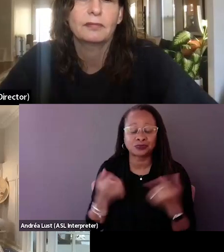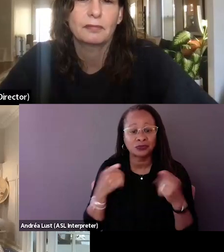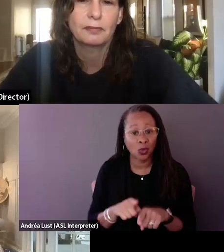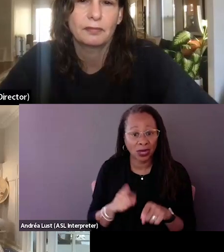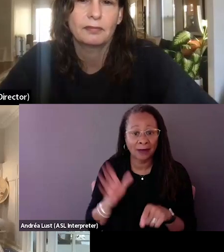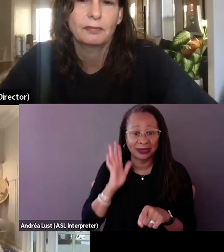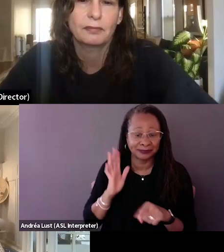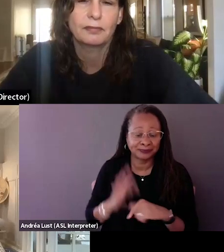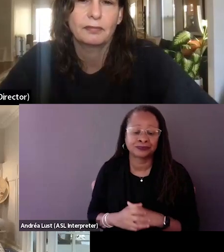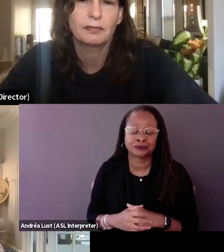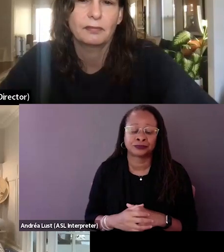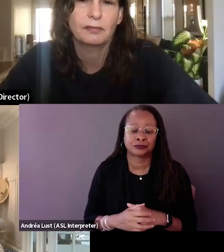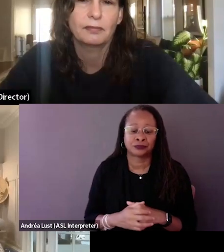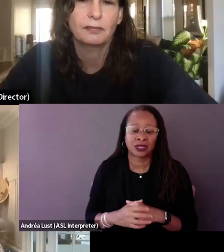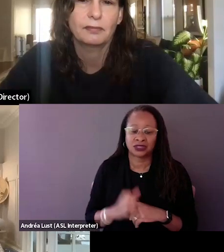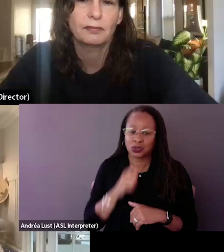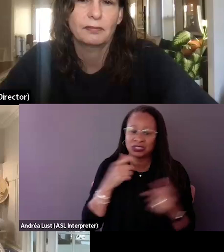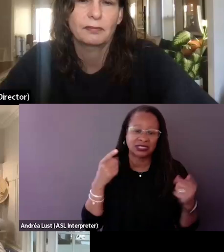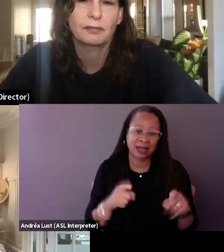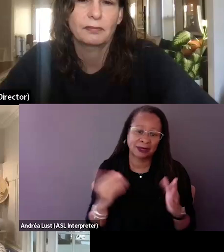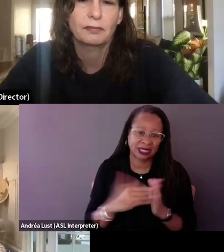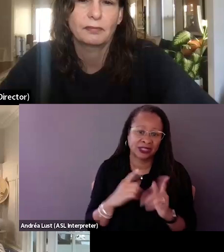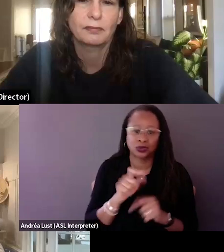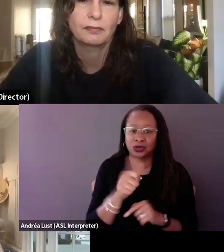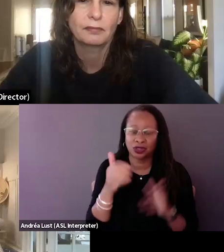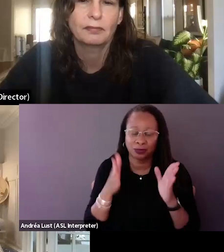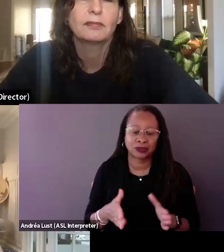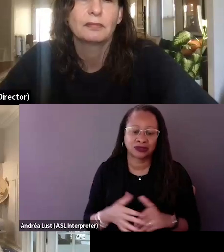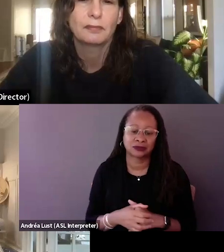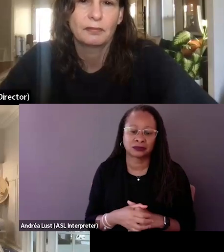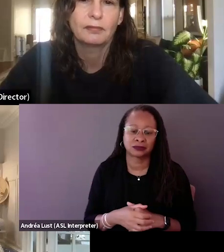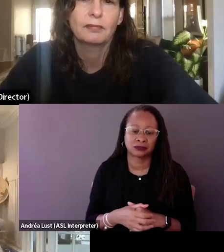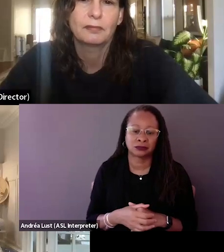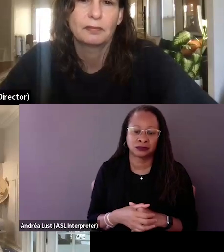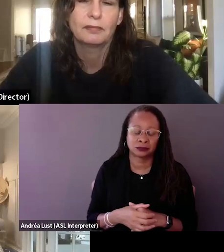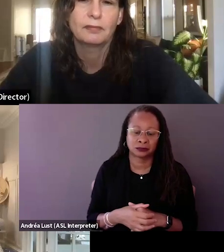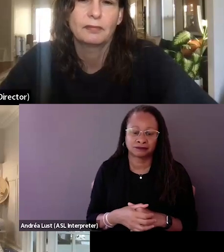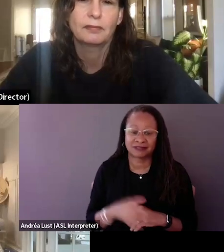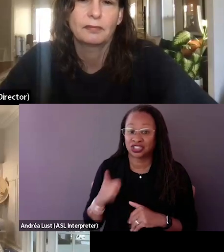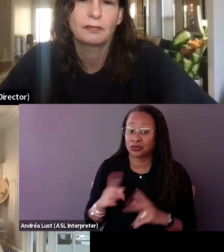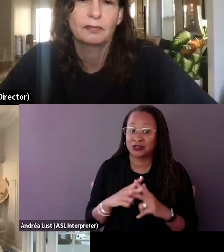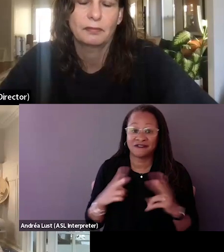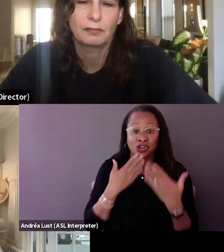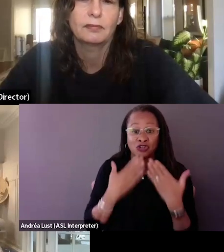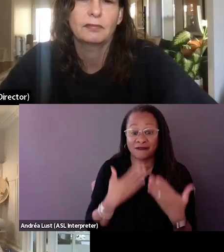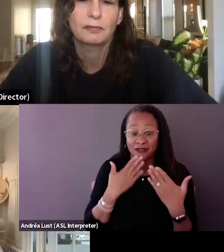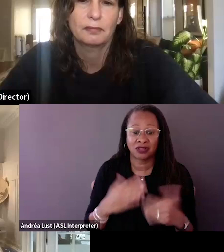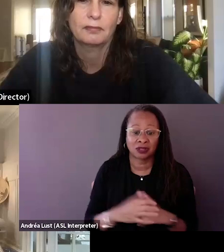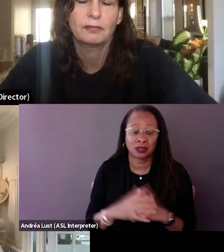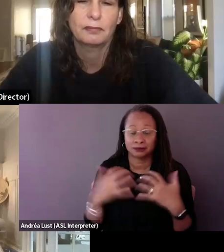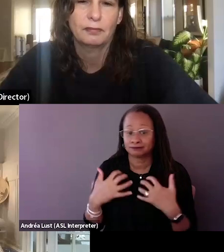him. So this doesn't happen to another person, you know, and she's been so grateful.